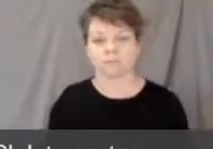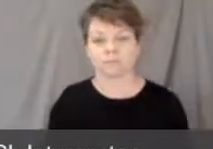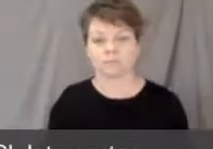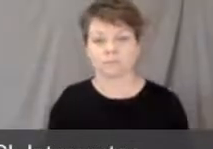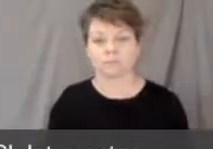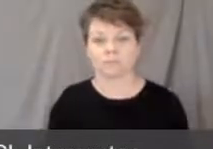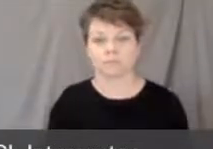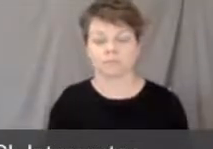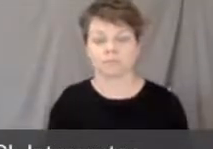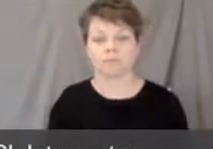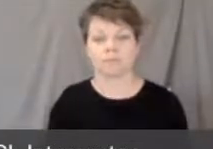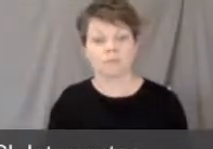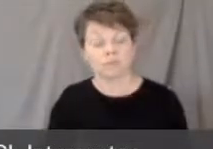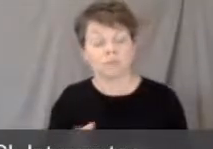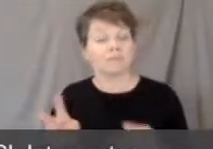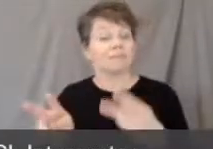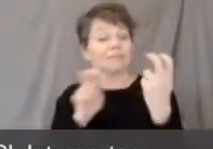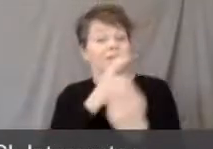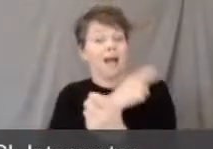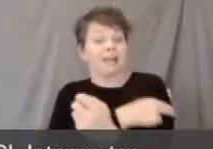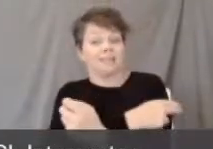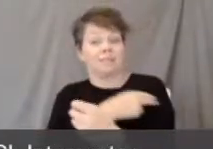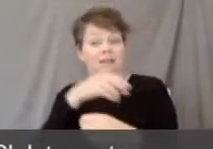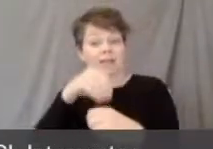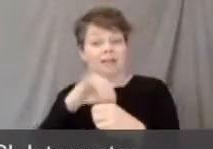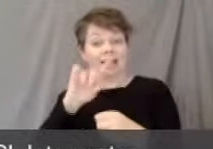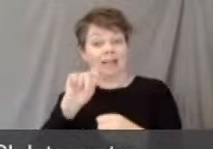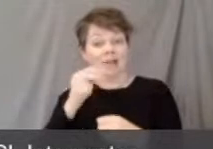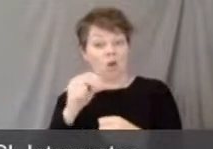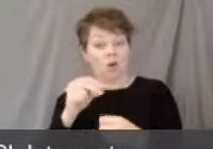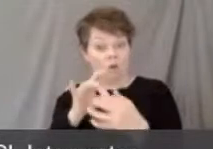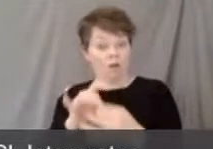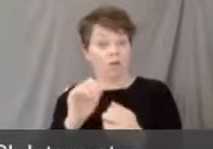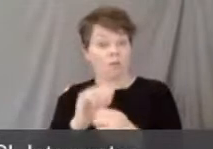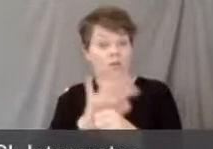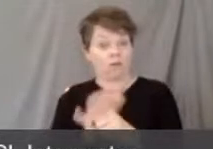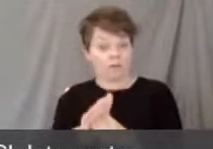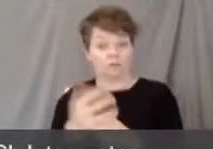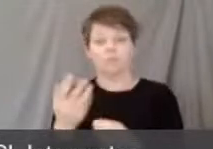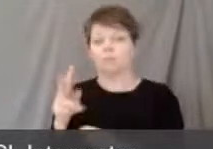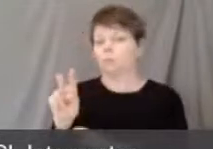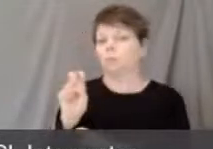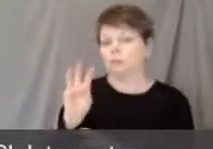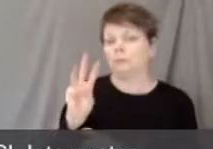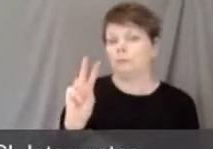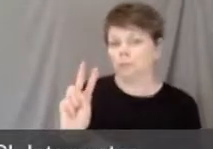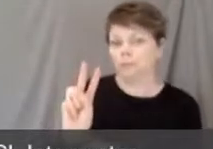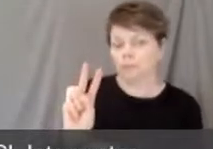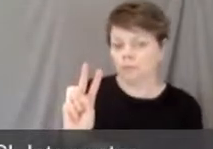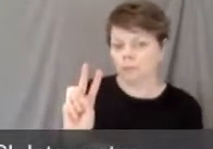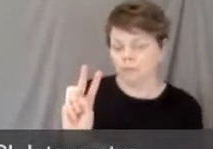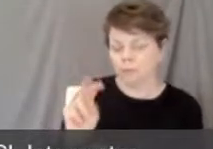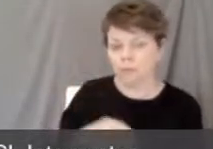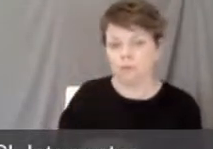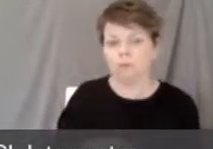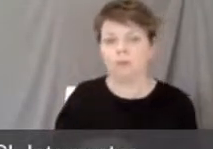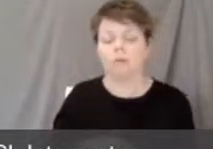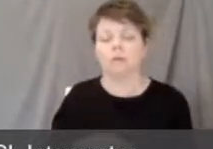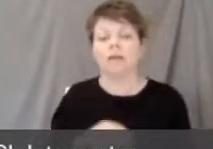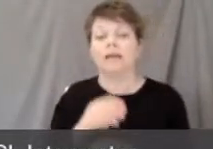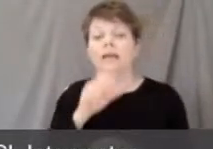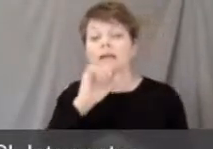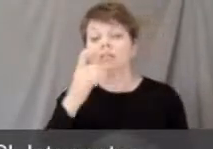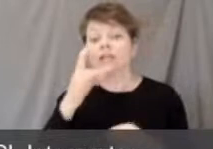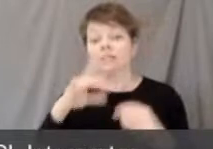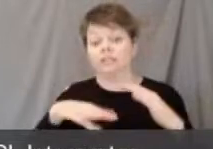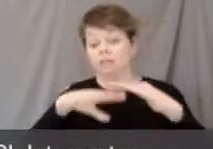For hospitalization in Idaho due to COVID-19, we've had 262, and in that younger than age